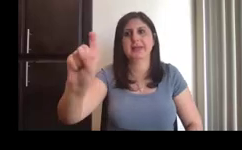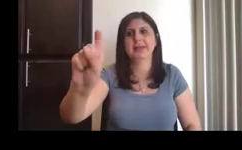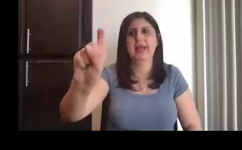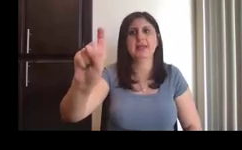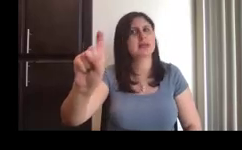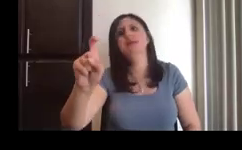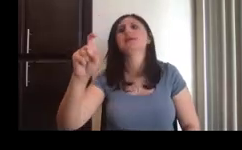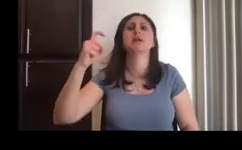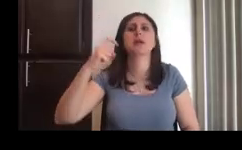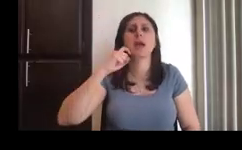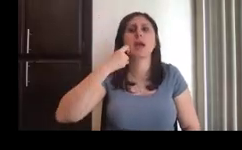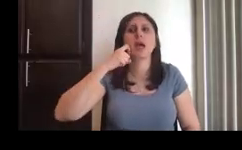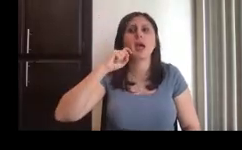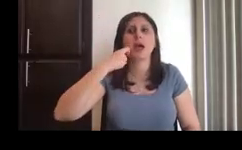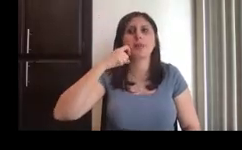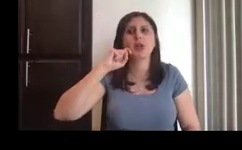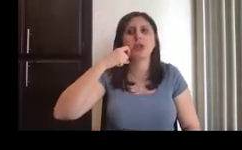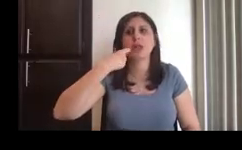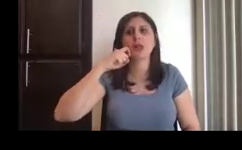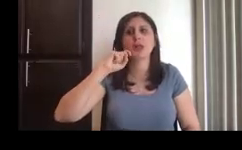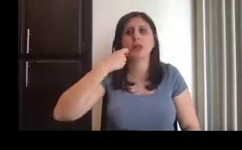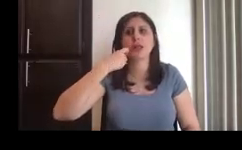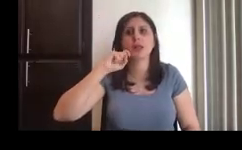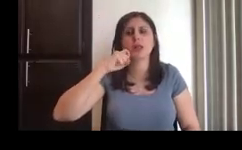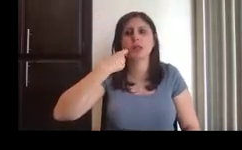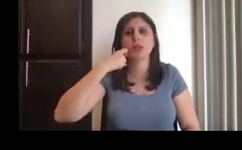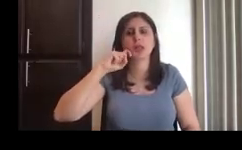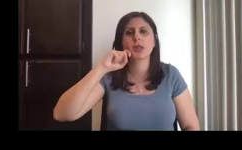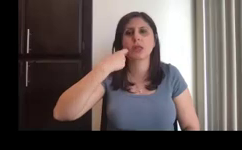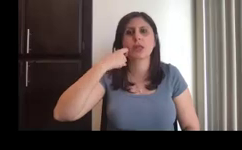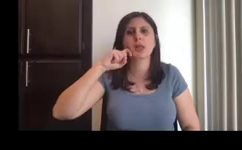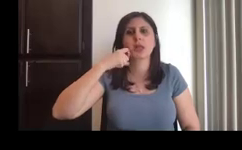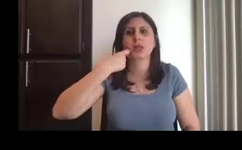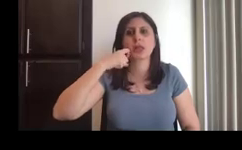Apple, it's an X. Apple.